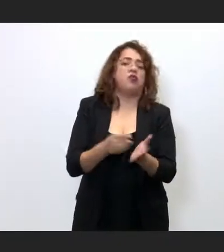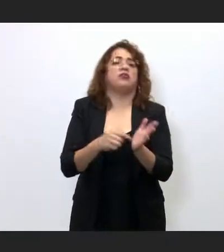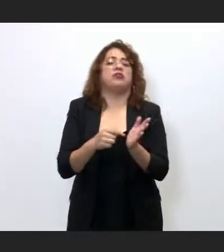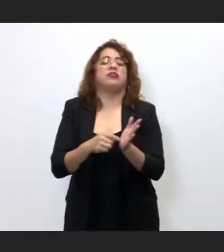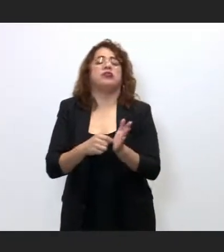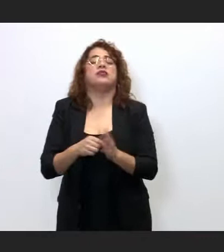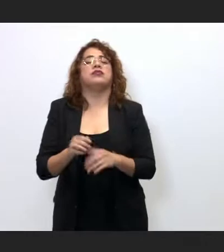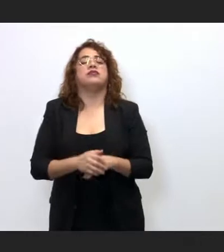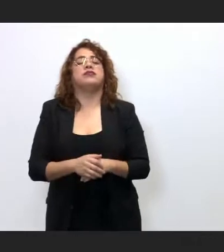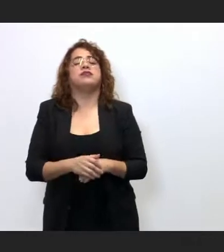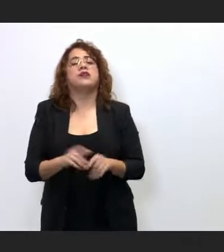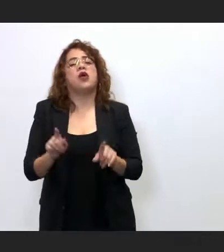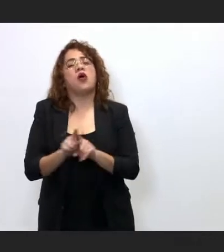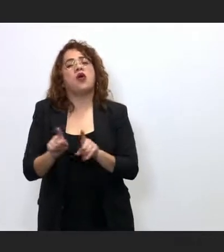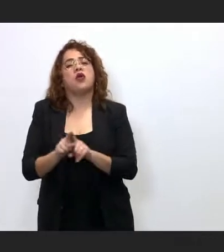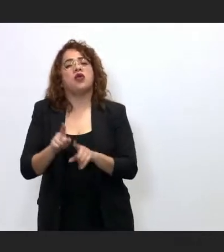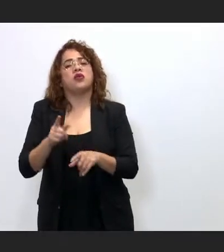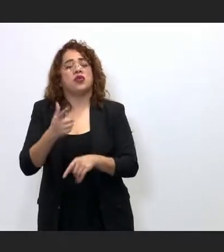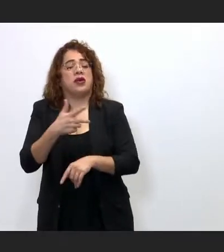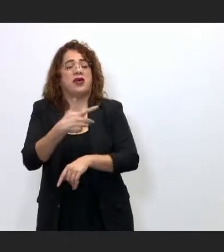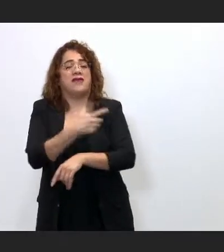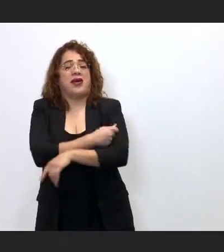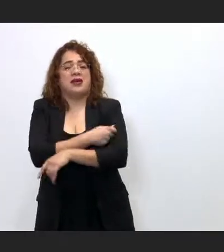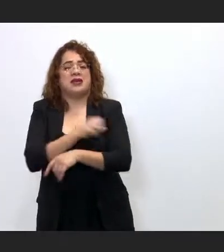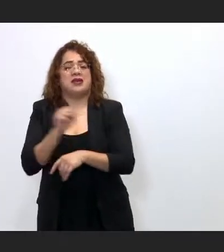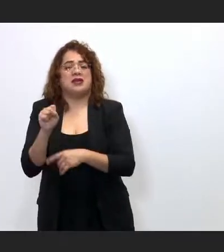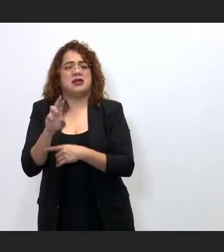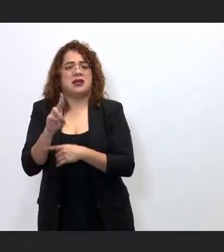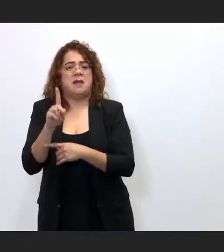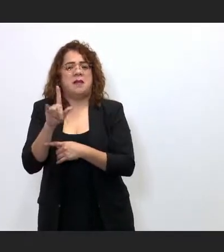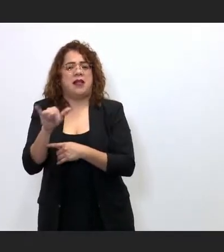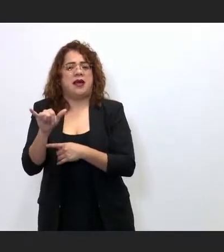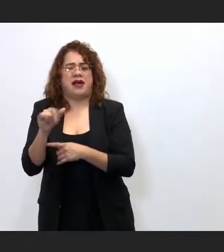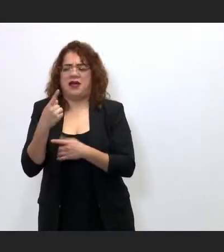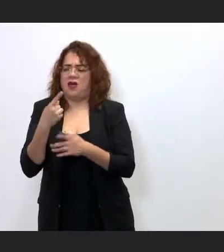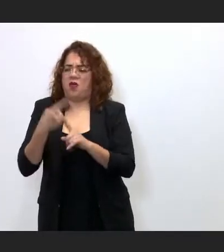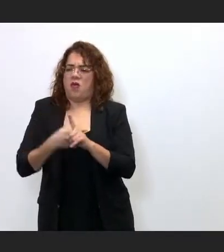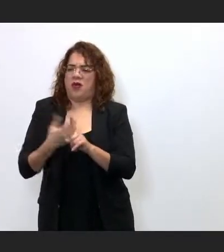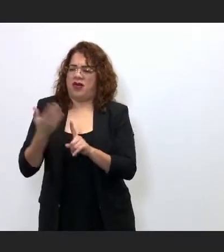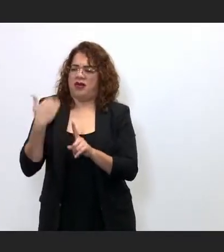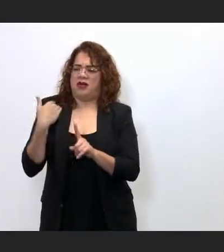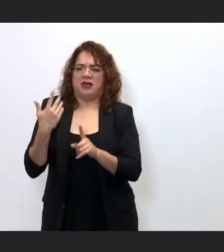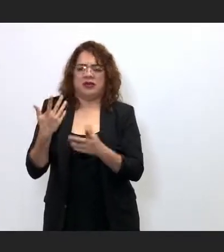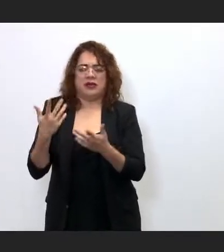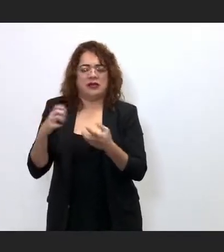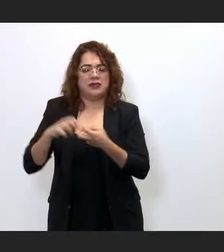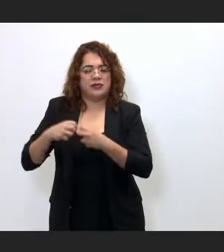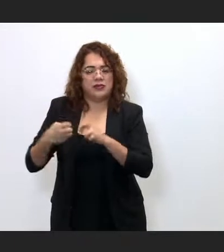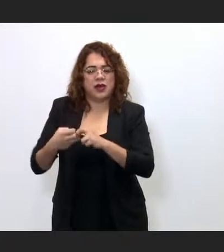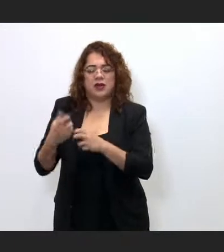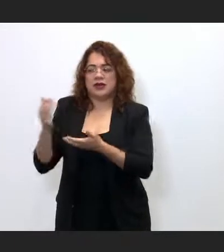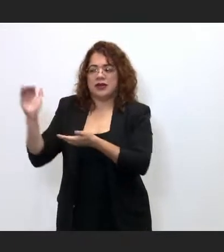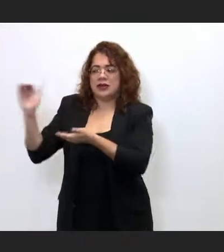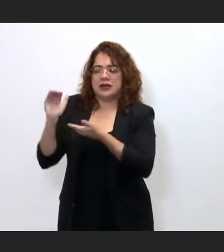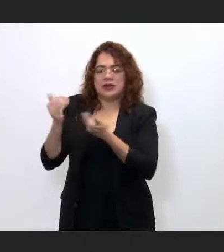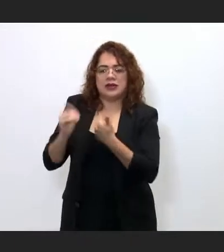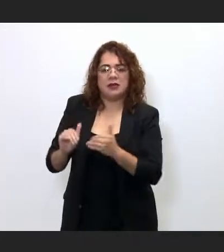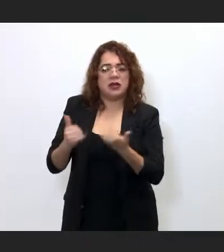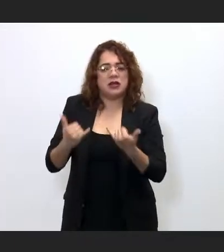ask just about vaccine supply. I know that was an issue a month or two ago, and so can you just provide an update on what that looks like